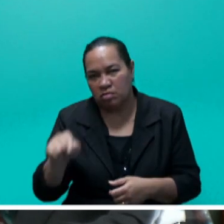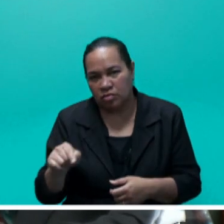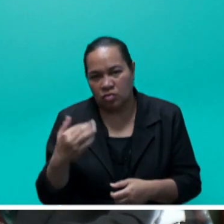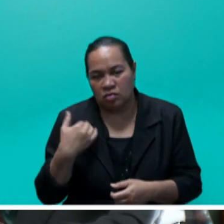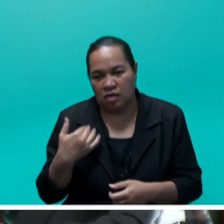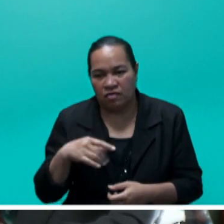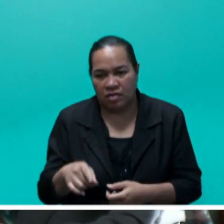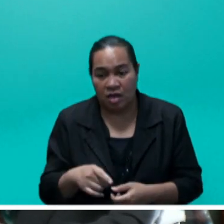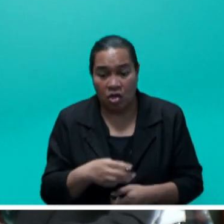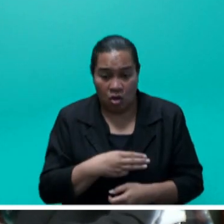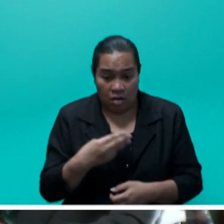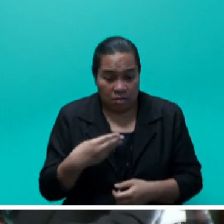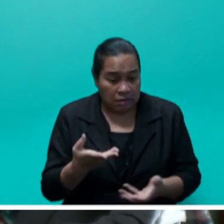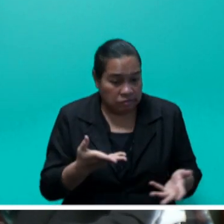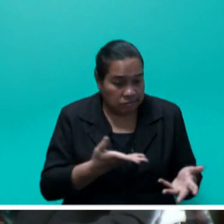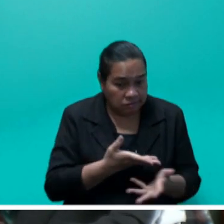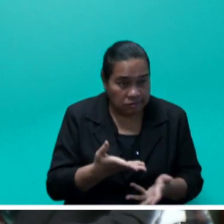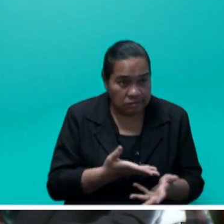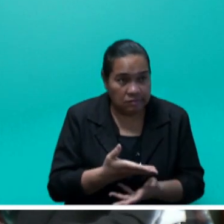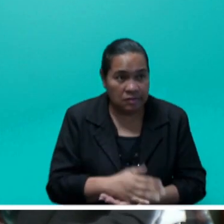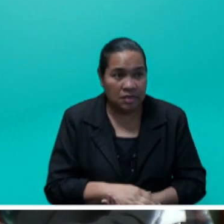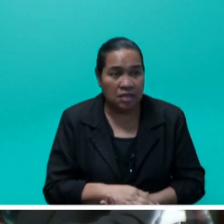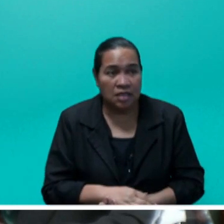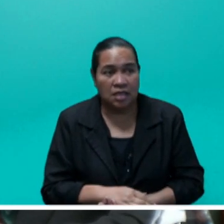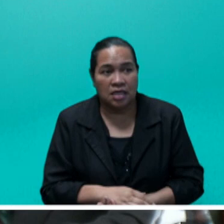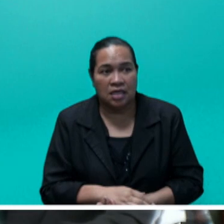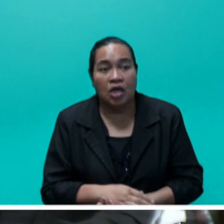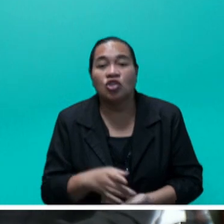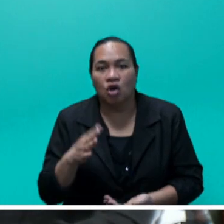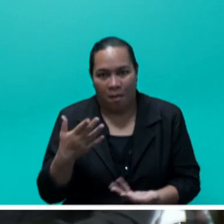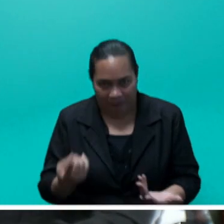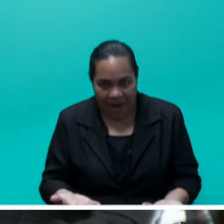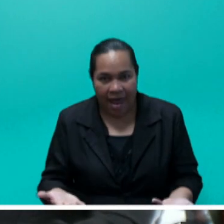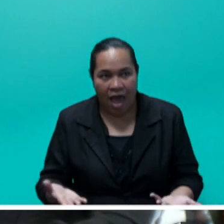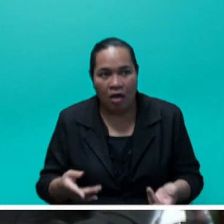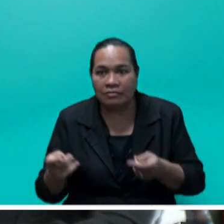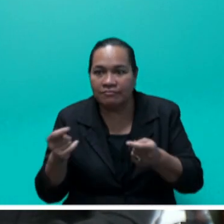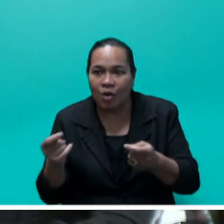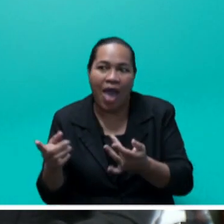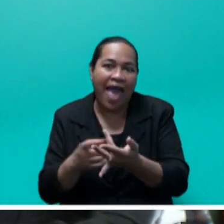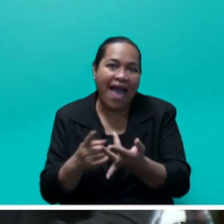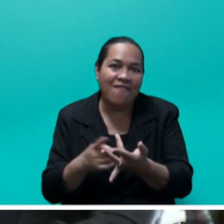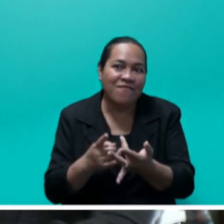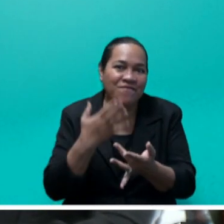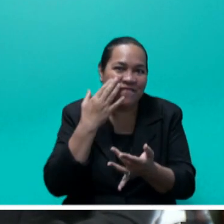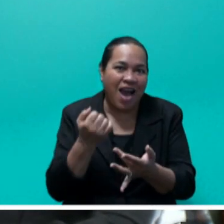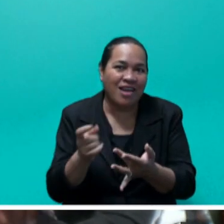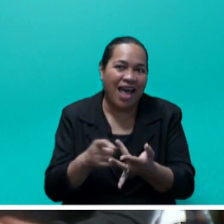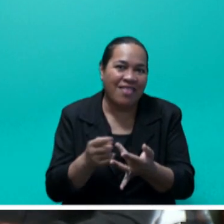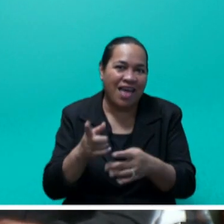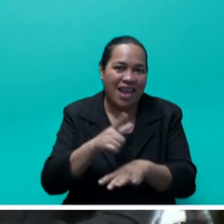Speaker, the ministry through PA Mbaa now has managed to secure an alternative property and will be moving